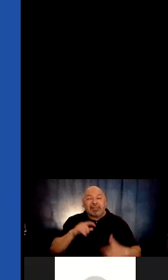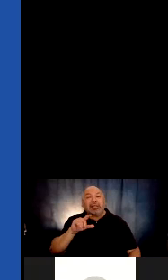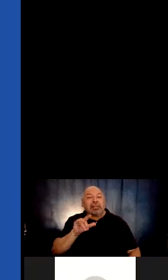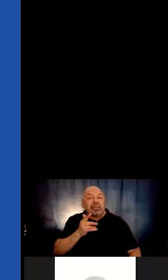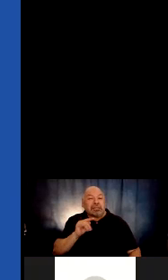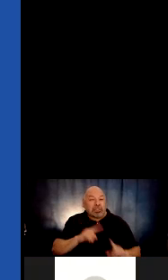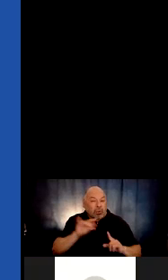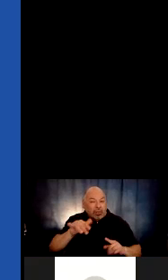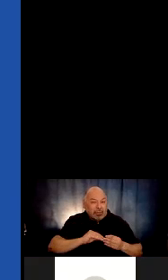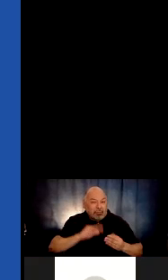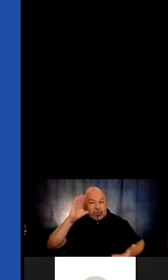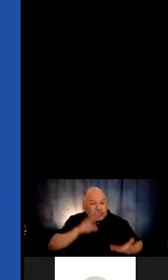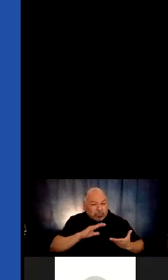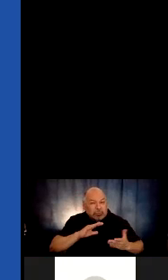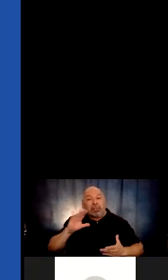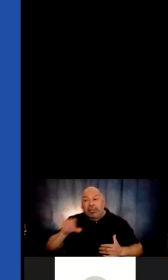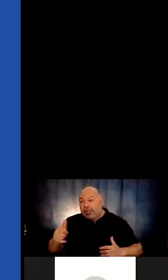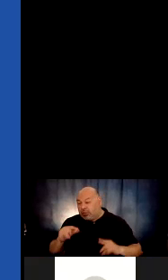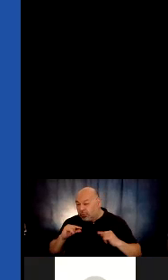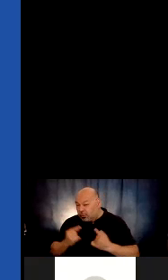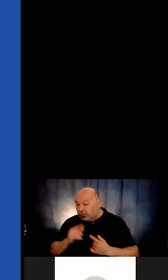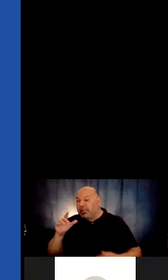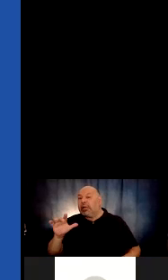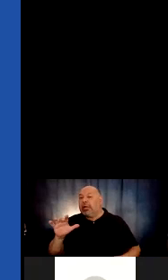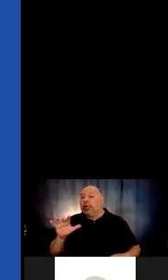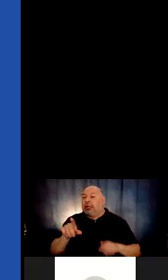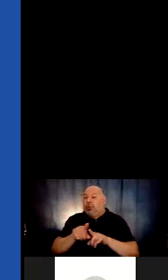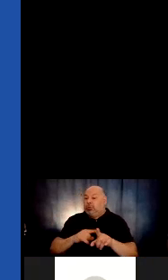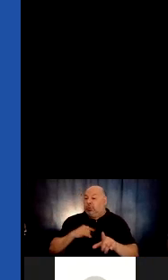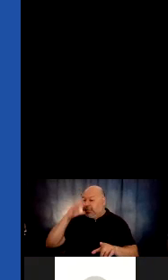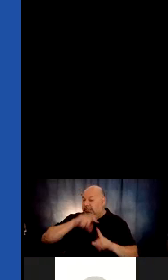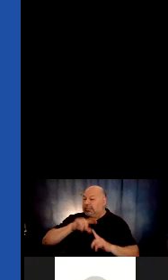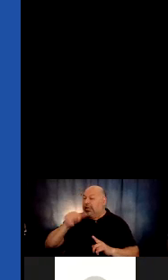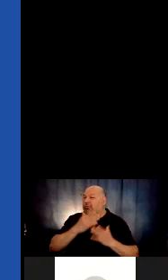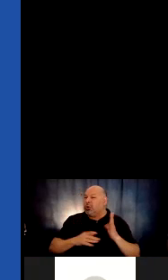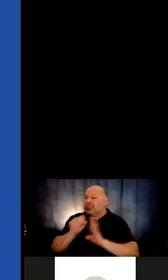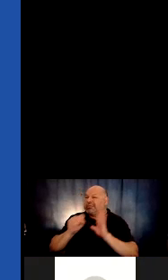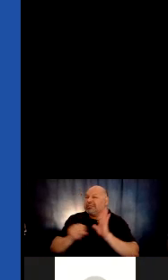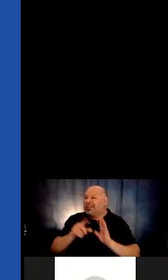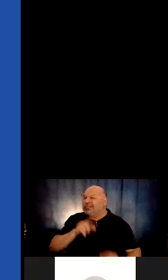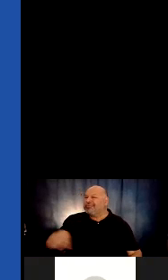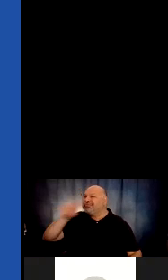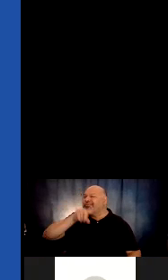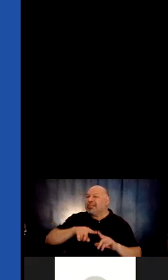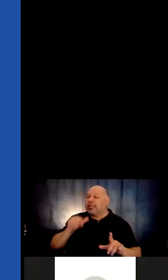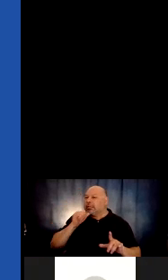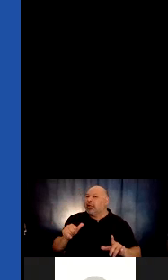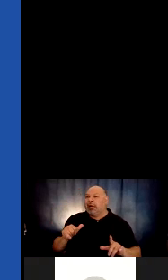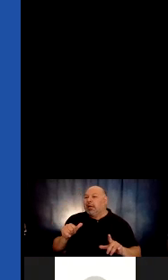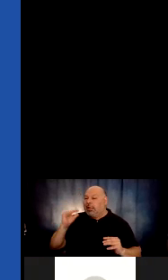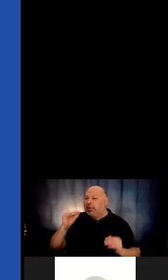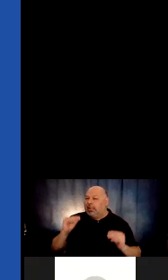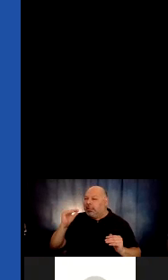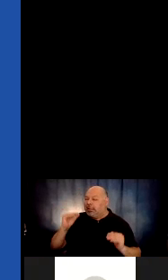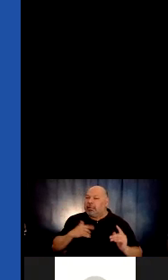are lagging other groups, as well as, I guess, other parts of the state that are not there.